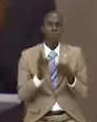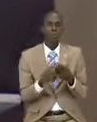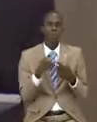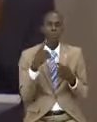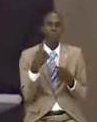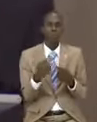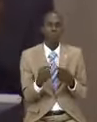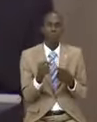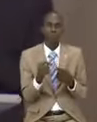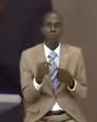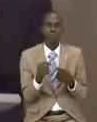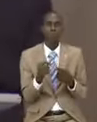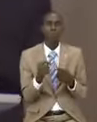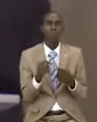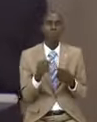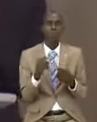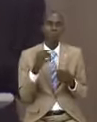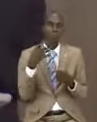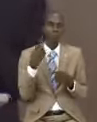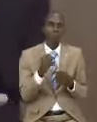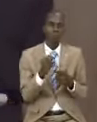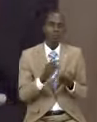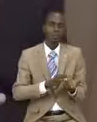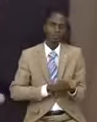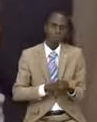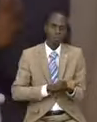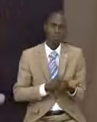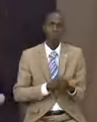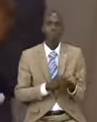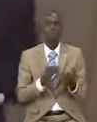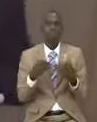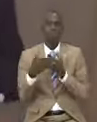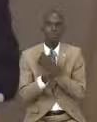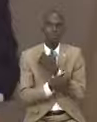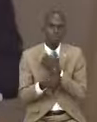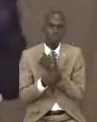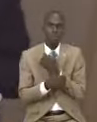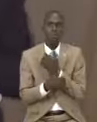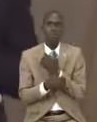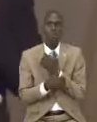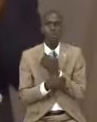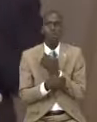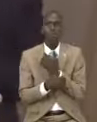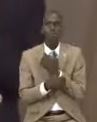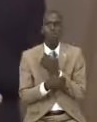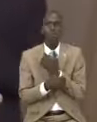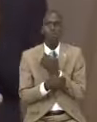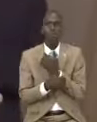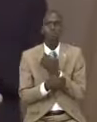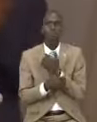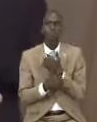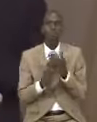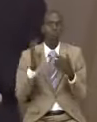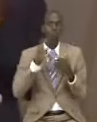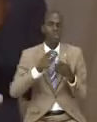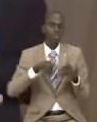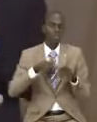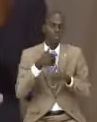political colonial master. And as he got to that political master, he